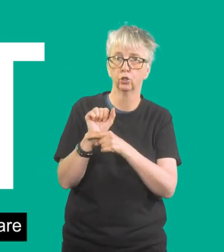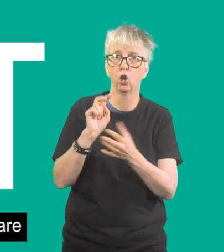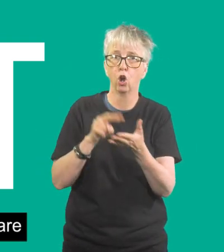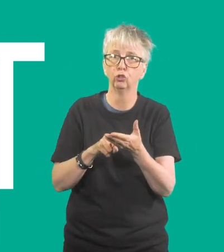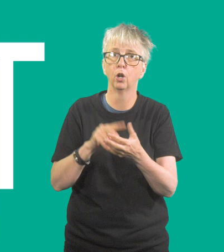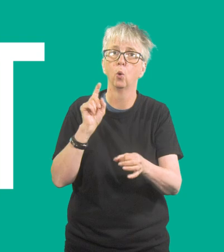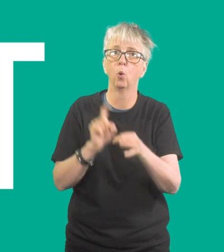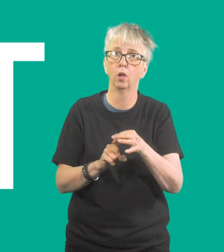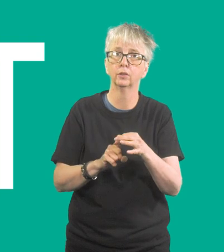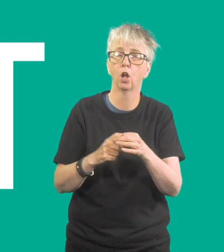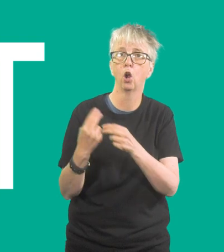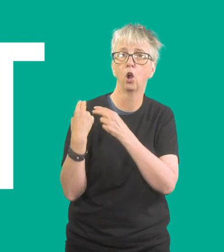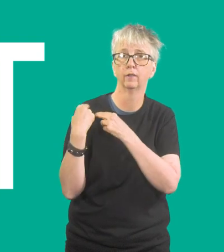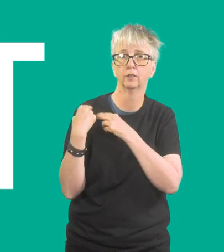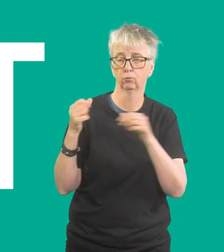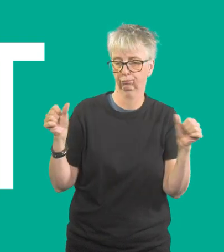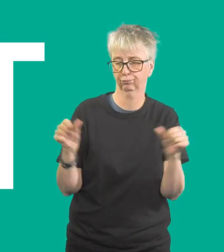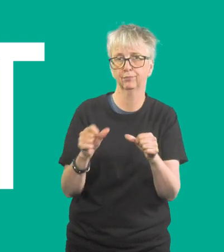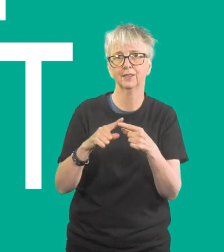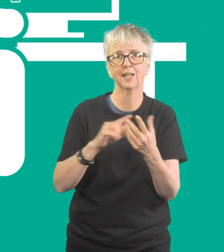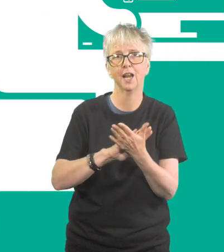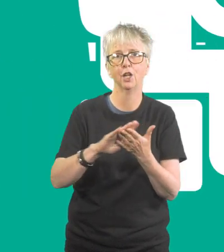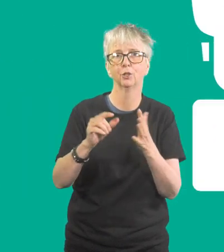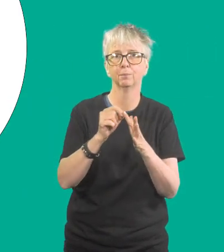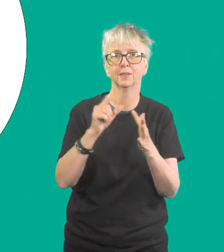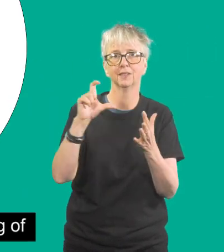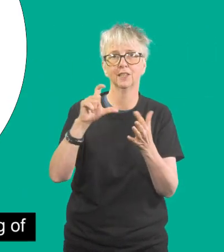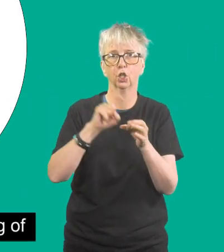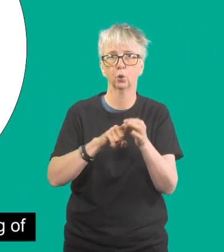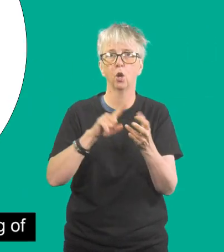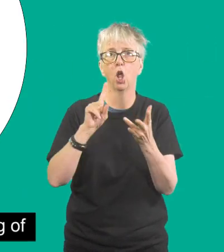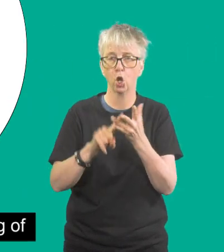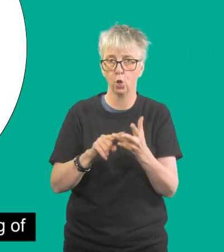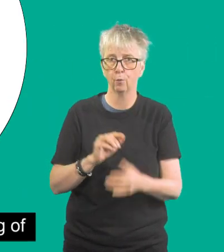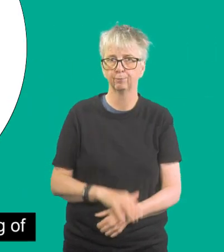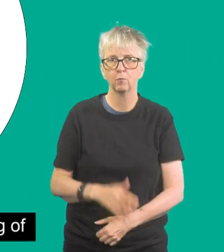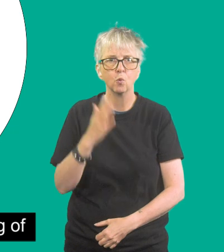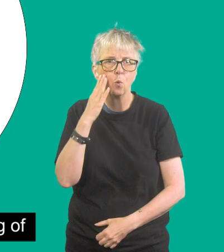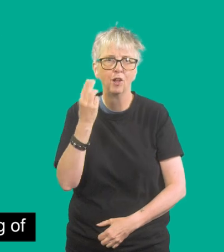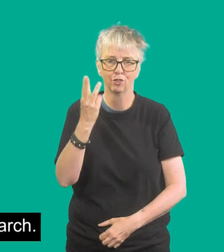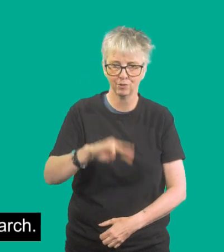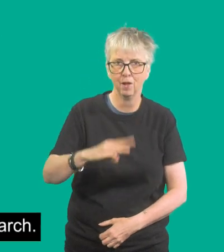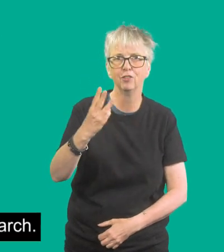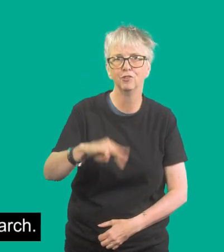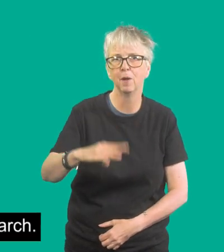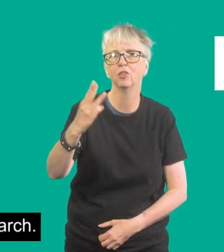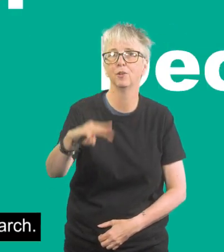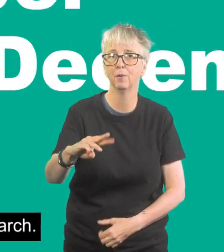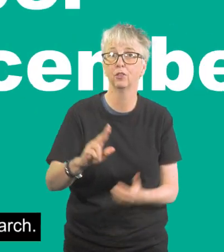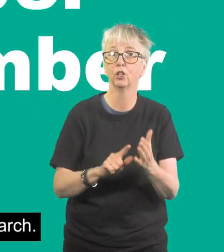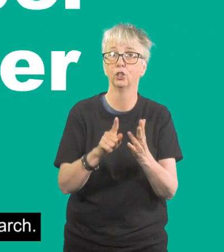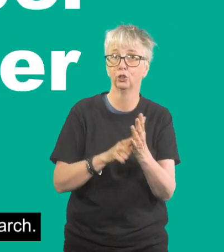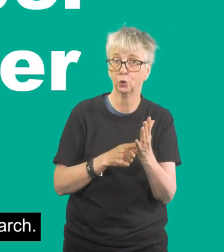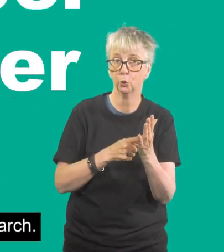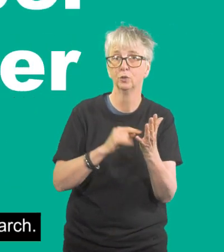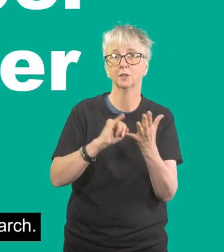Care, Early Help and Prevention Contract and Quality Officer at quarter interval in the beginning of June, September, December